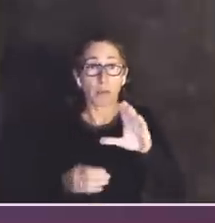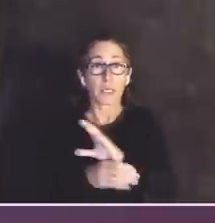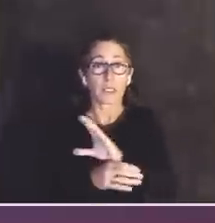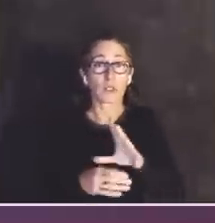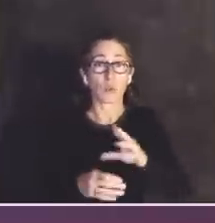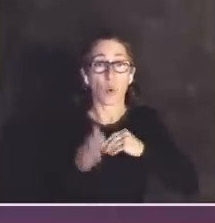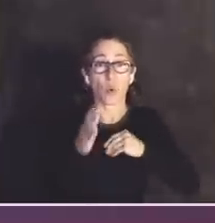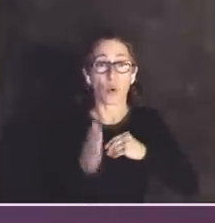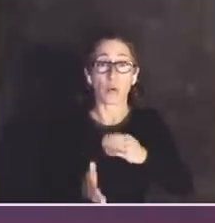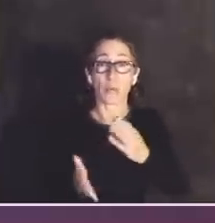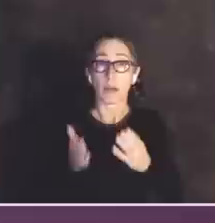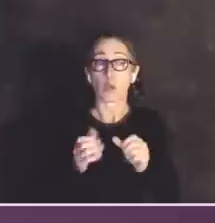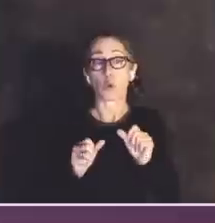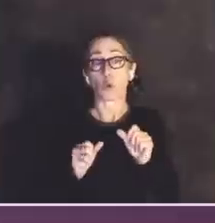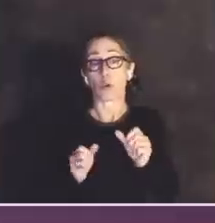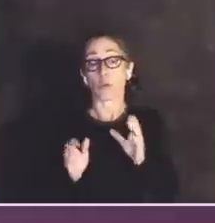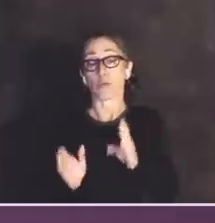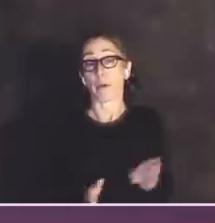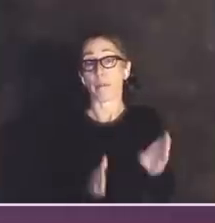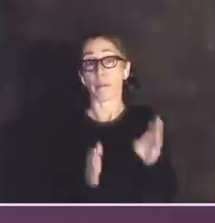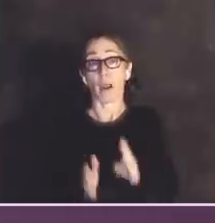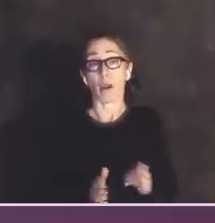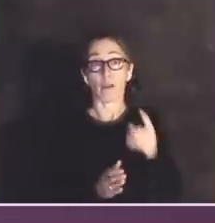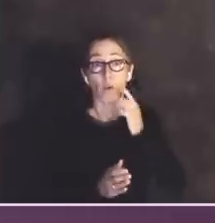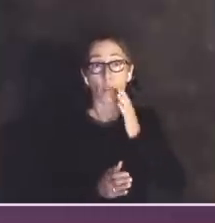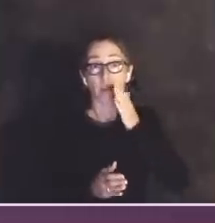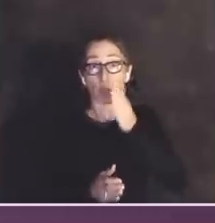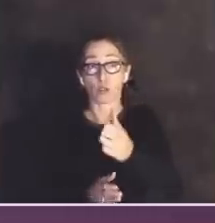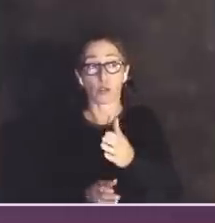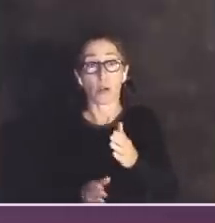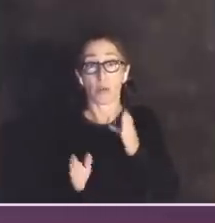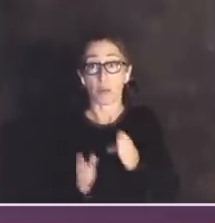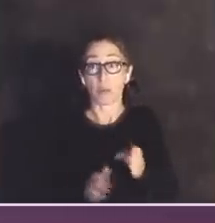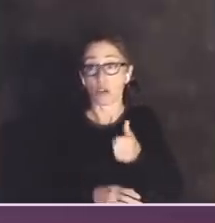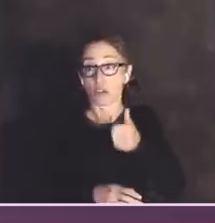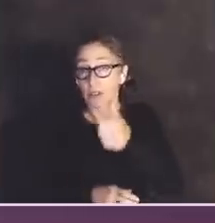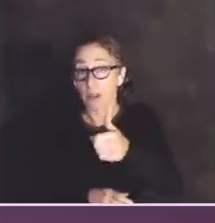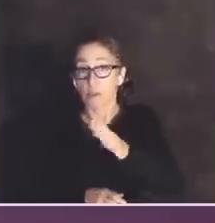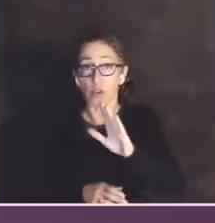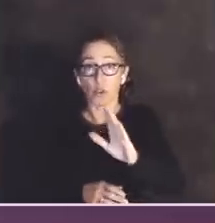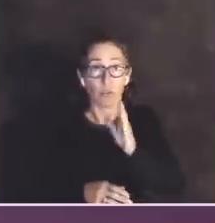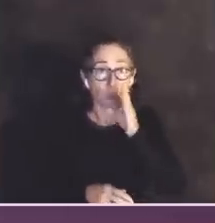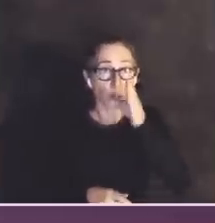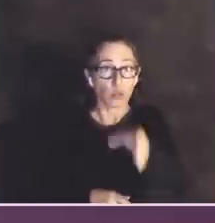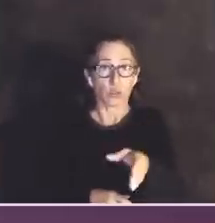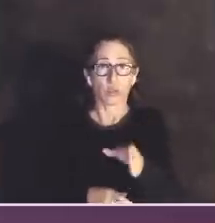to prepare yourself, your family, the people who rely on you?